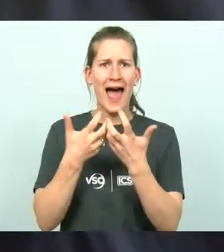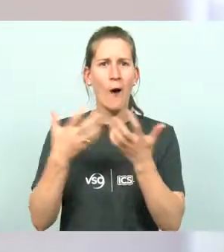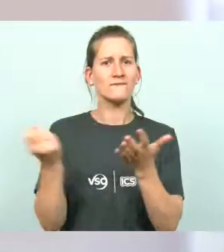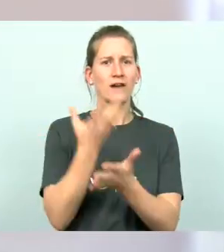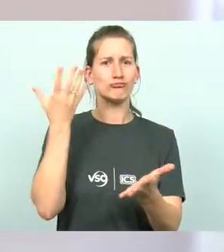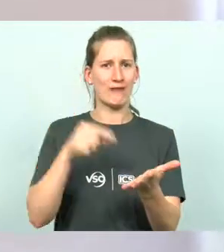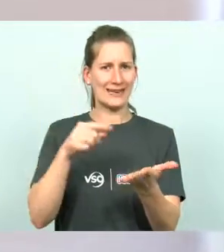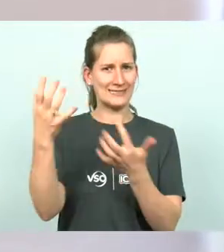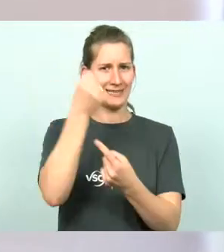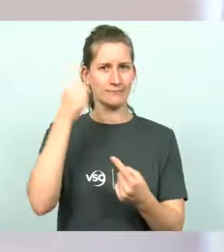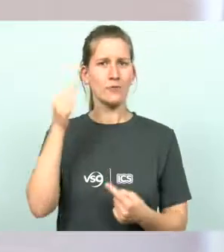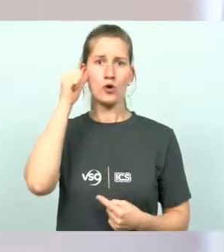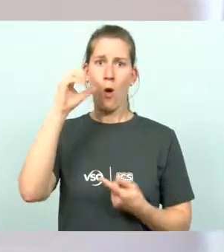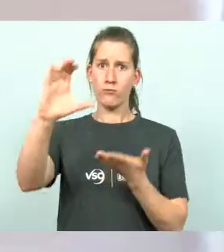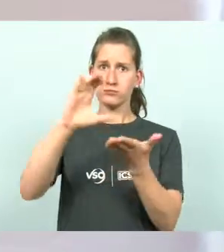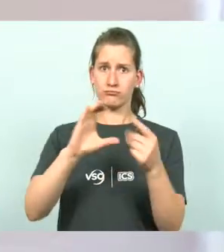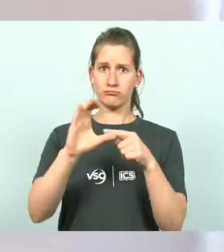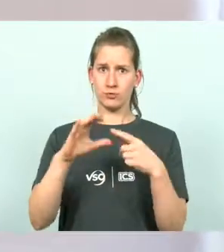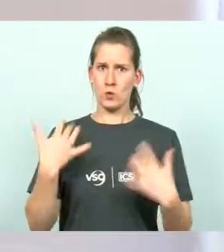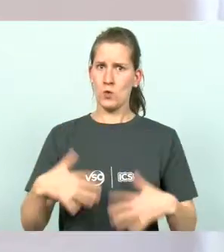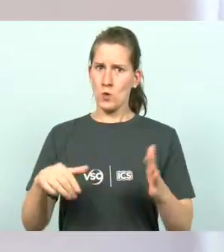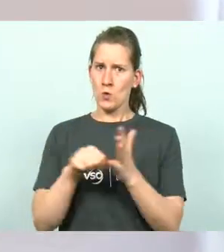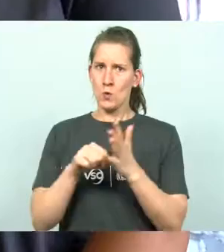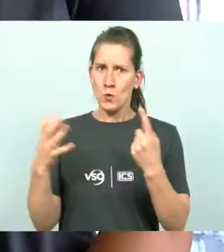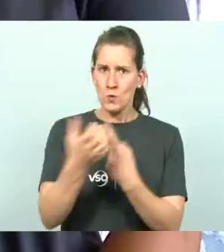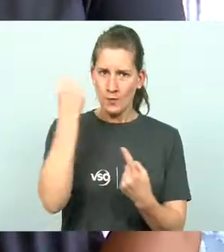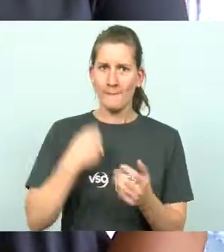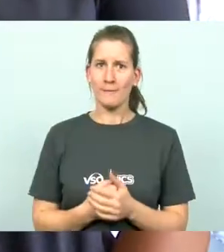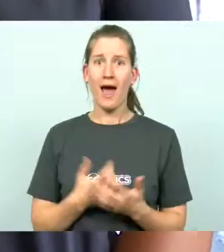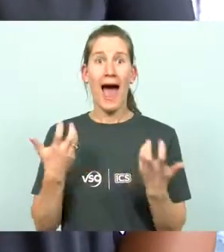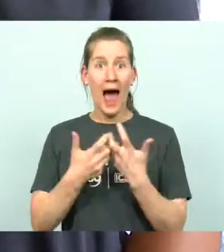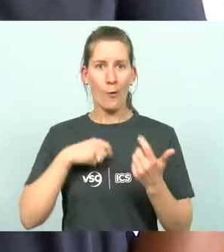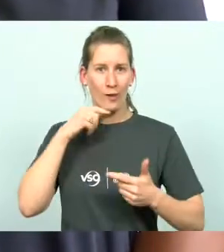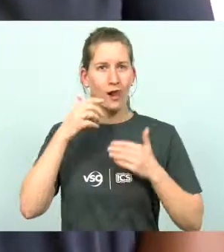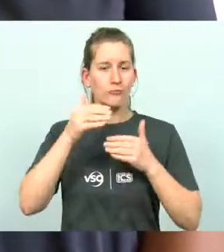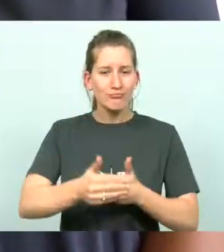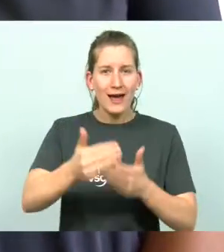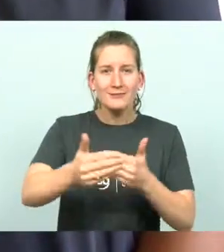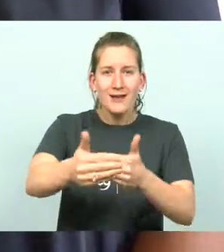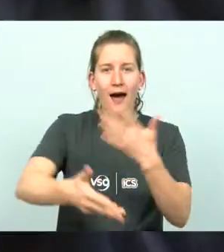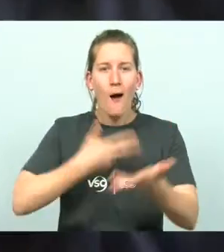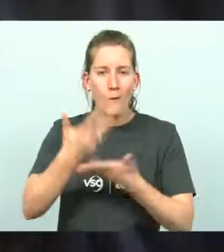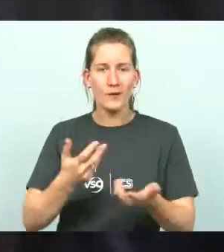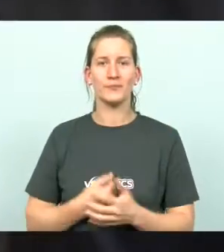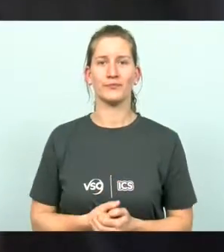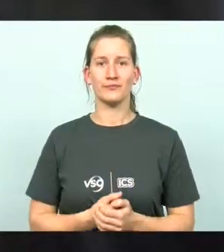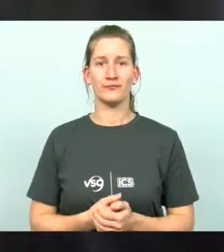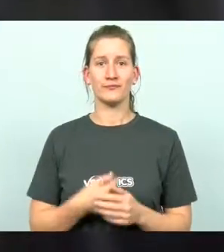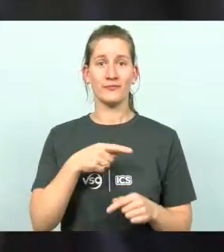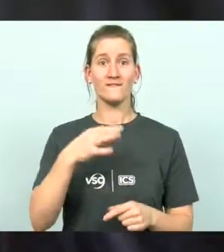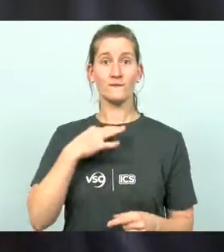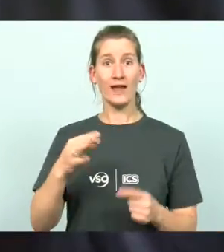success. We know that when you get your fundraising target, you might not know where to get started. That's why we suggest that you break it down into smaller chunks. For volunteers